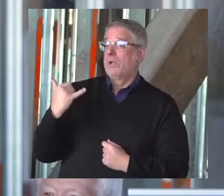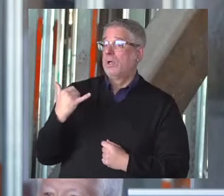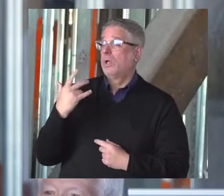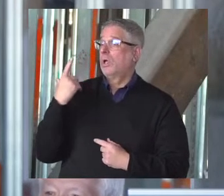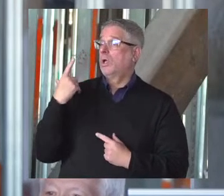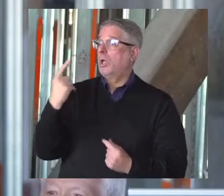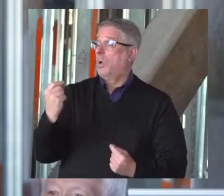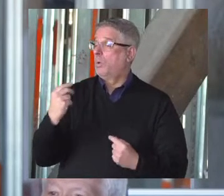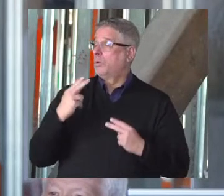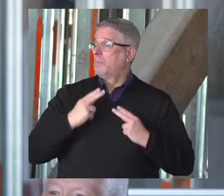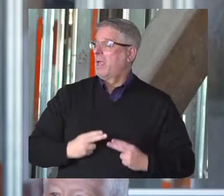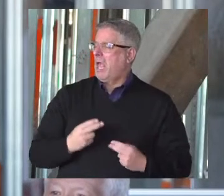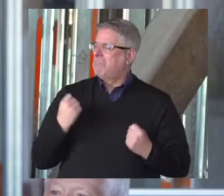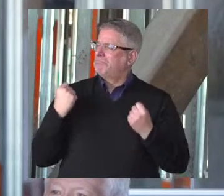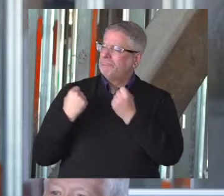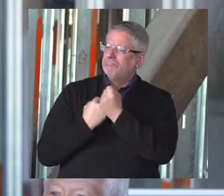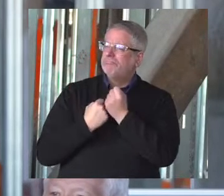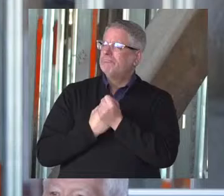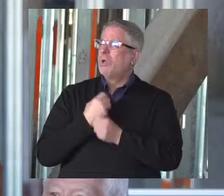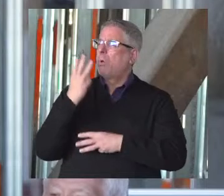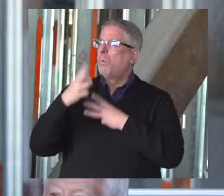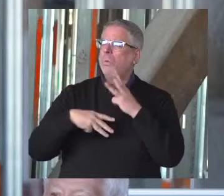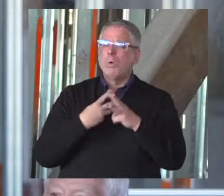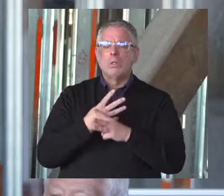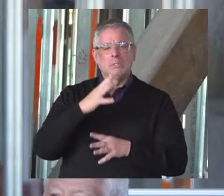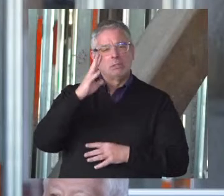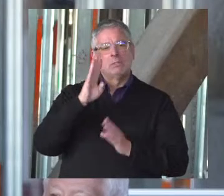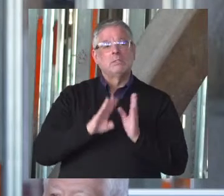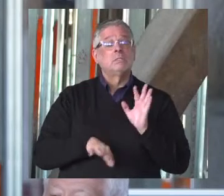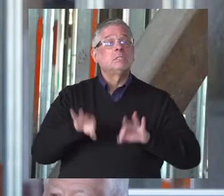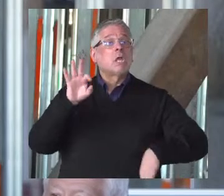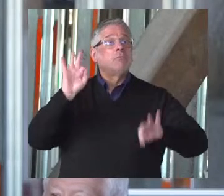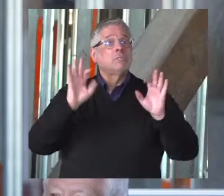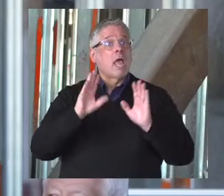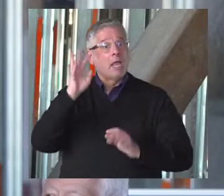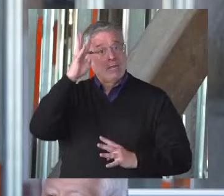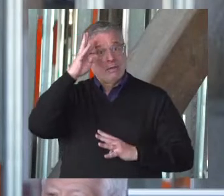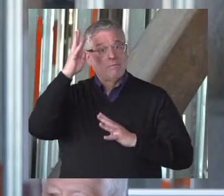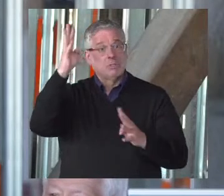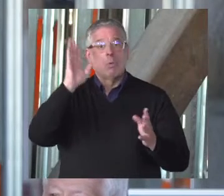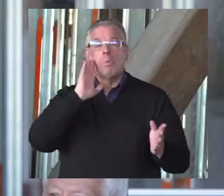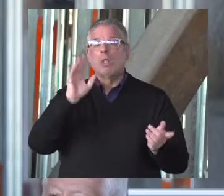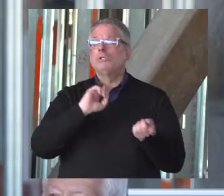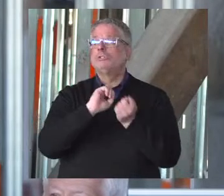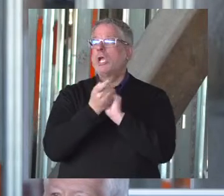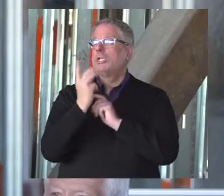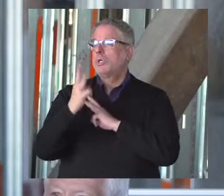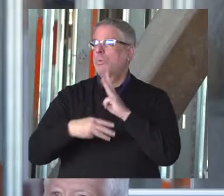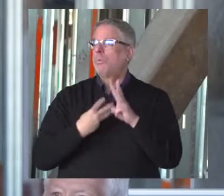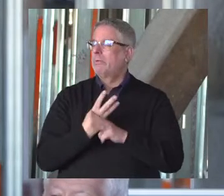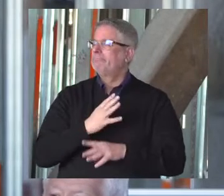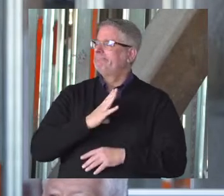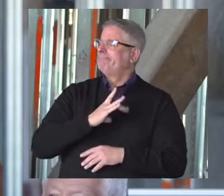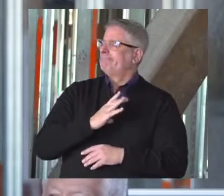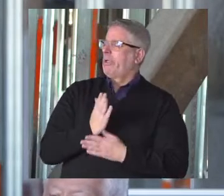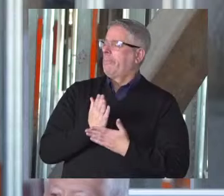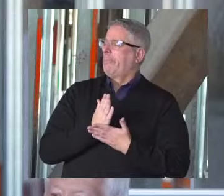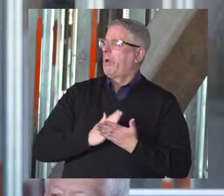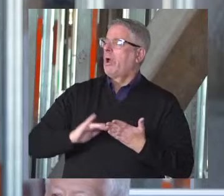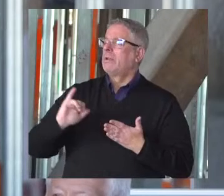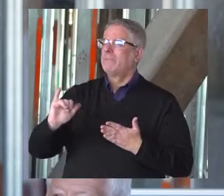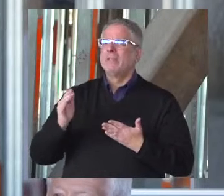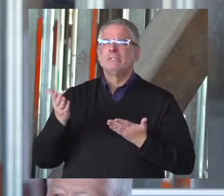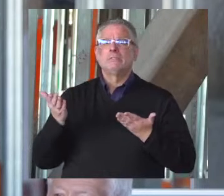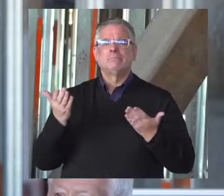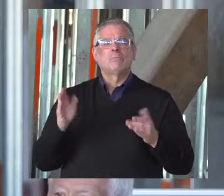humanity, and really go world. The discoveries and the innovations that will take place here will change the world, and really a privilege to be a part of this ceremony this